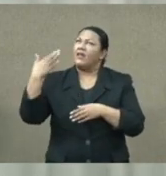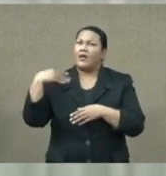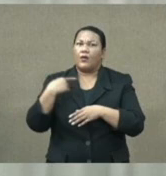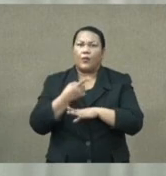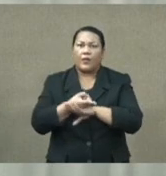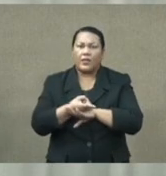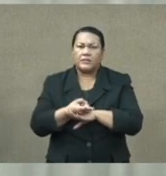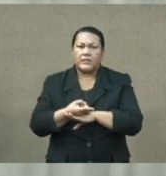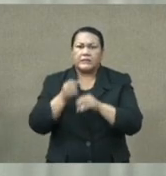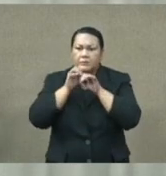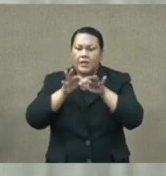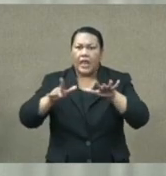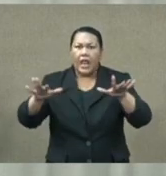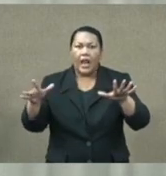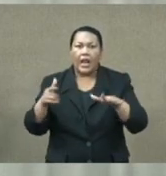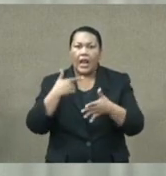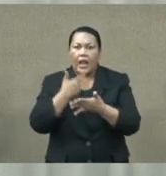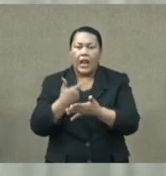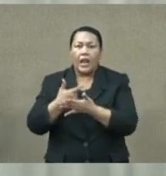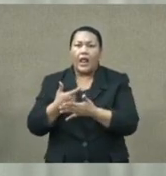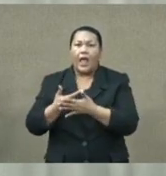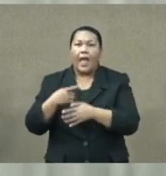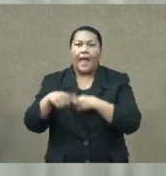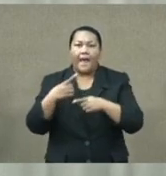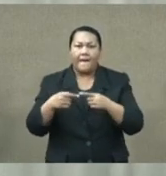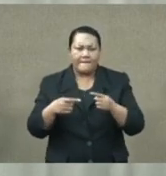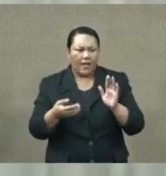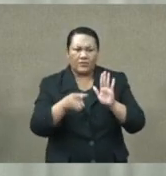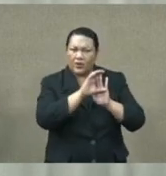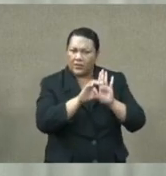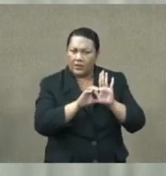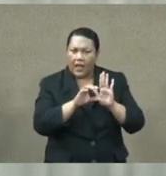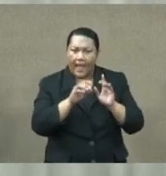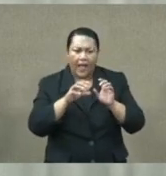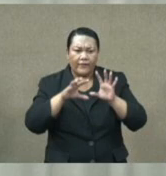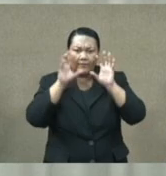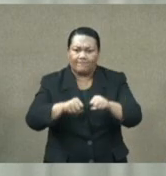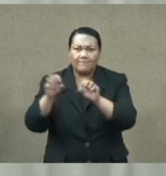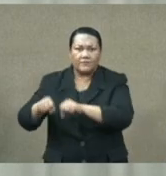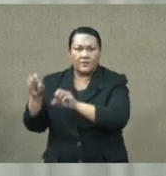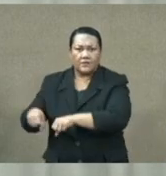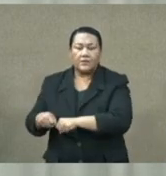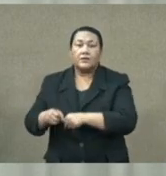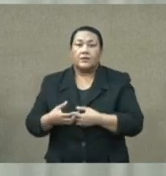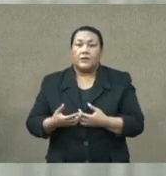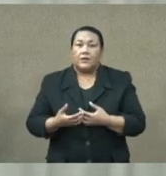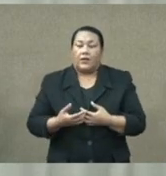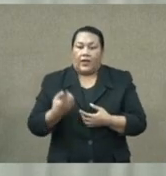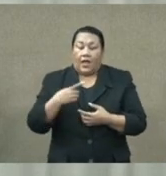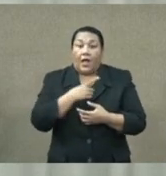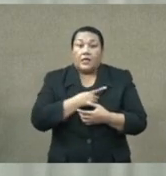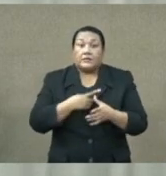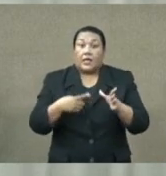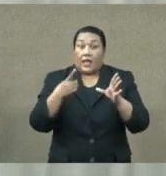by spreading lies, alleging racial persecution and harassment. Mr. Syed Kayyum described